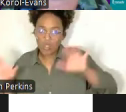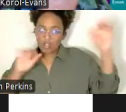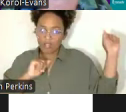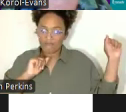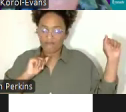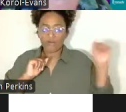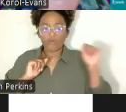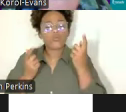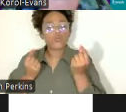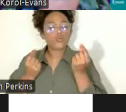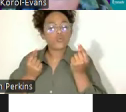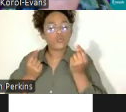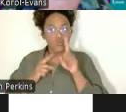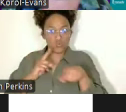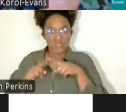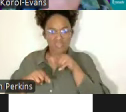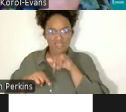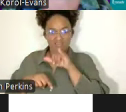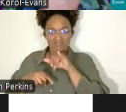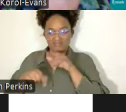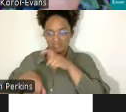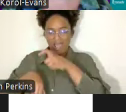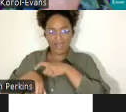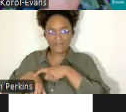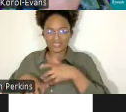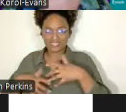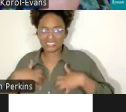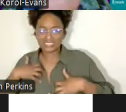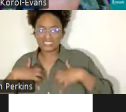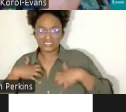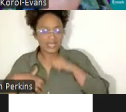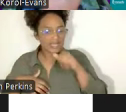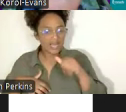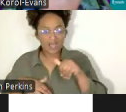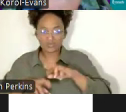do when they are simply not ready to leave yet?